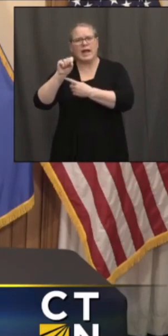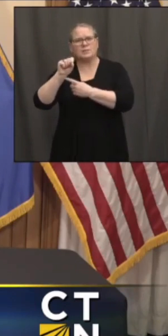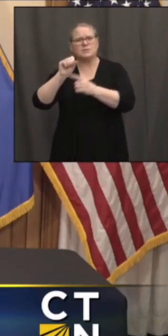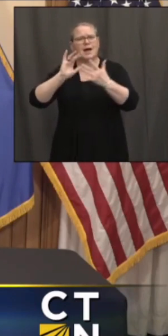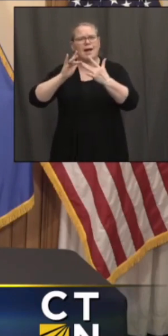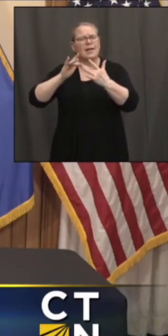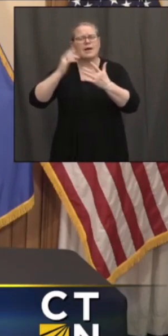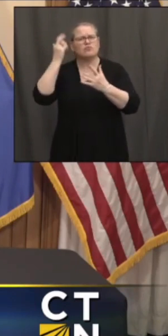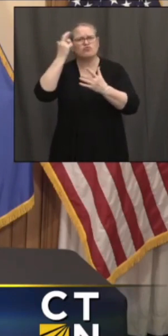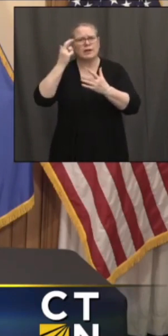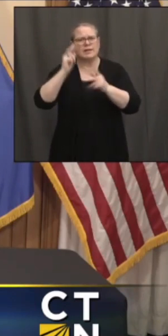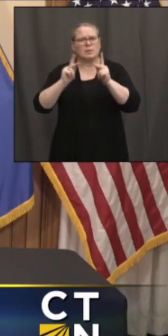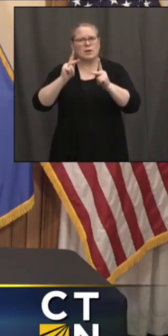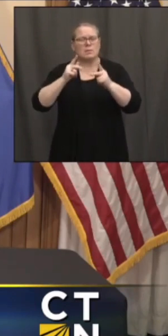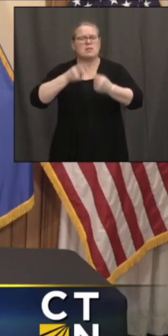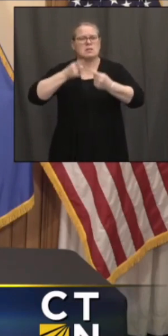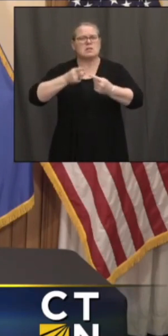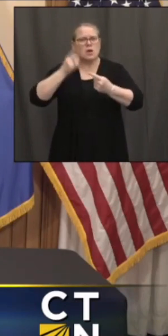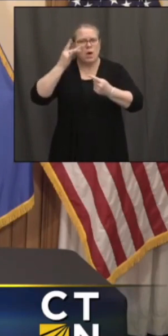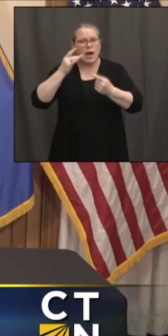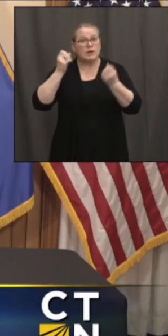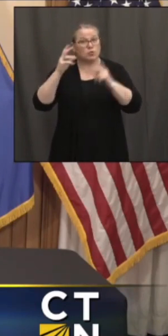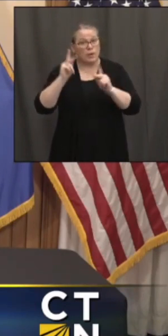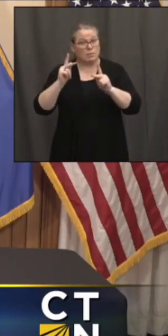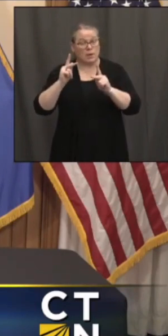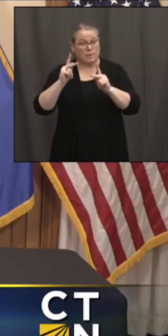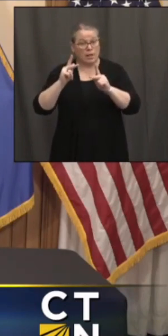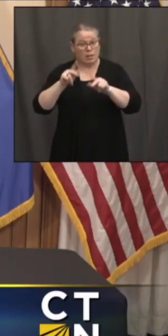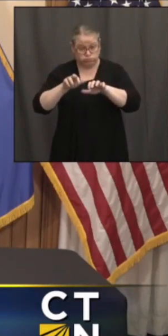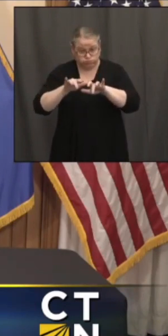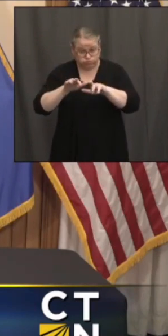Josh, tell us about VAMS.